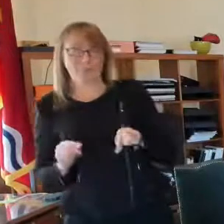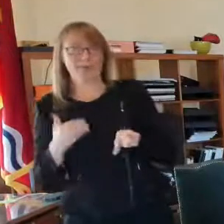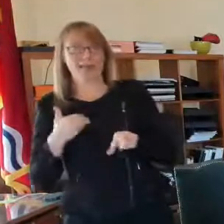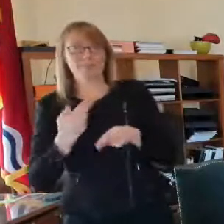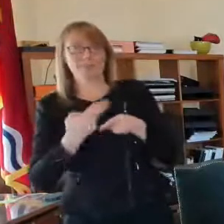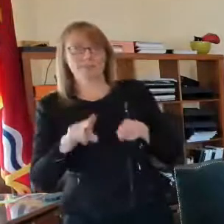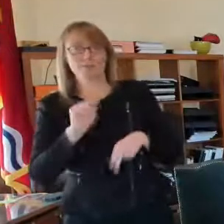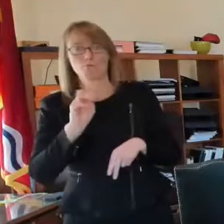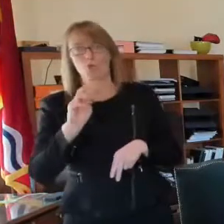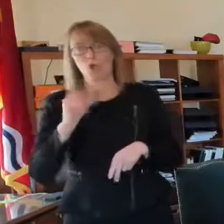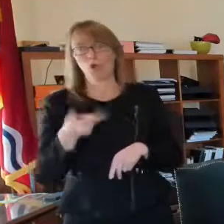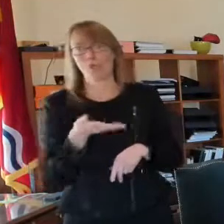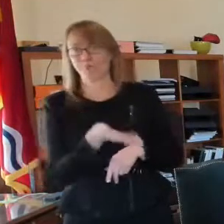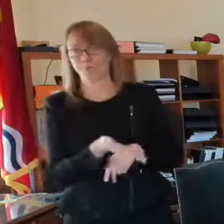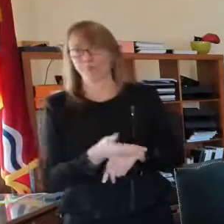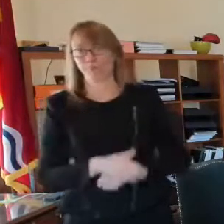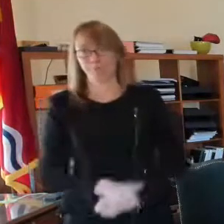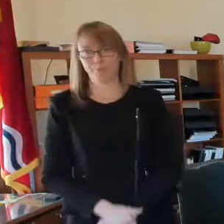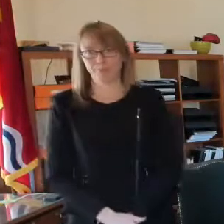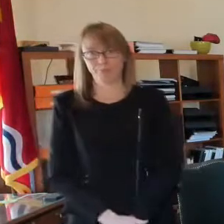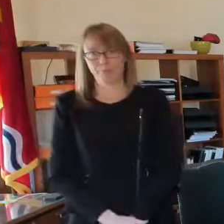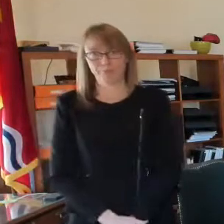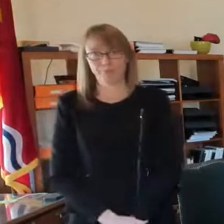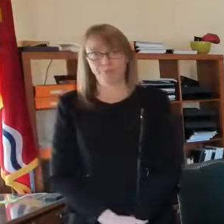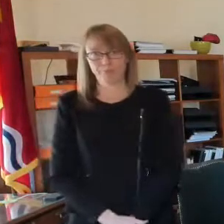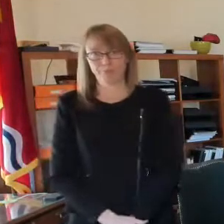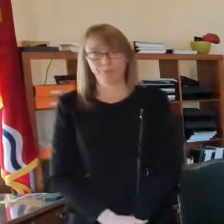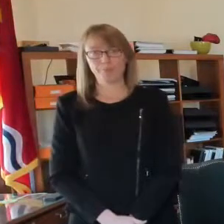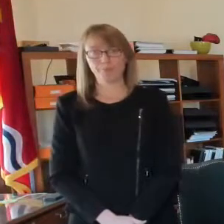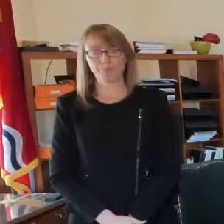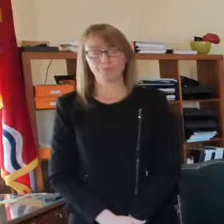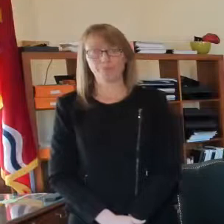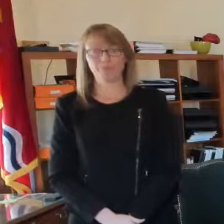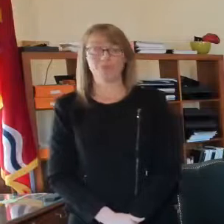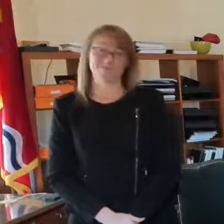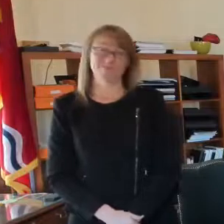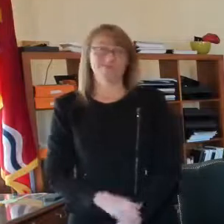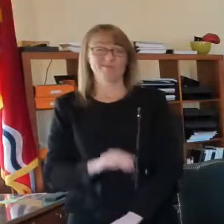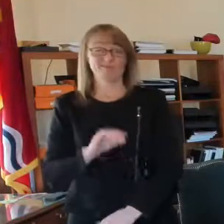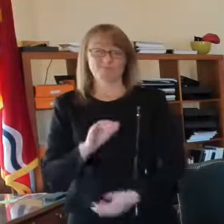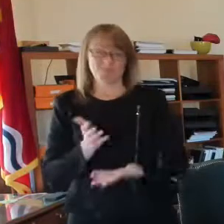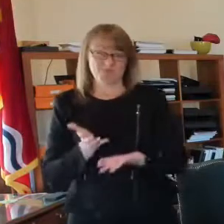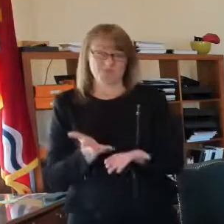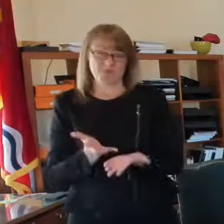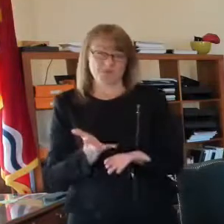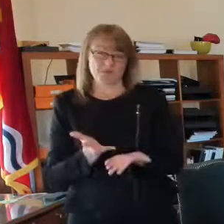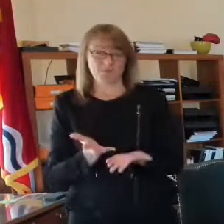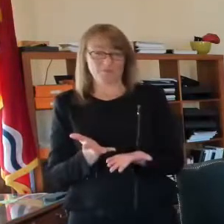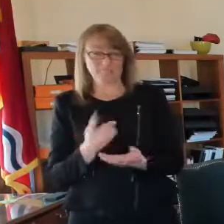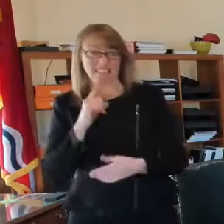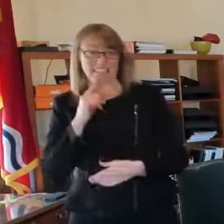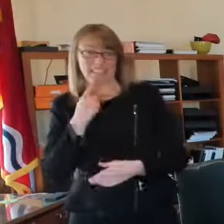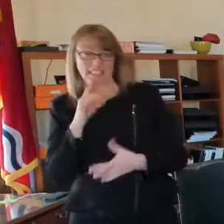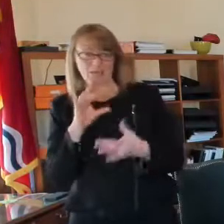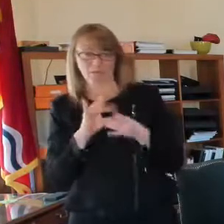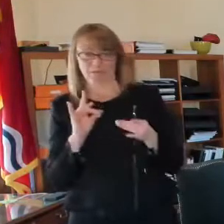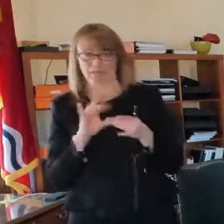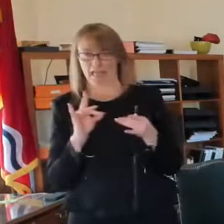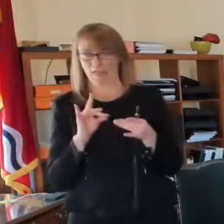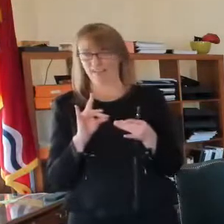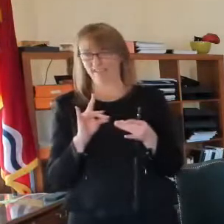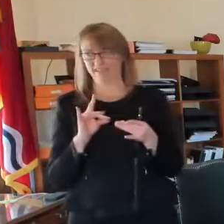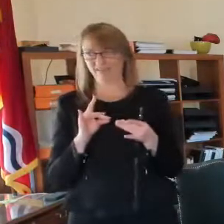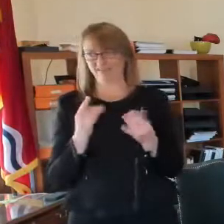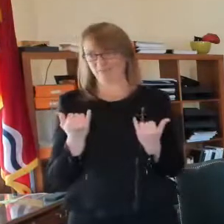it. So that's on a pretty serious note to end this week on, but I think it's important